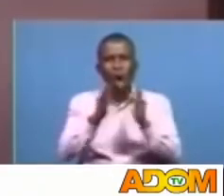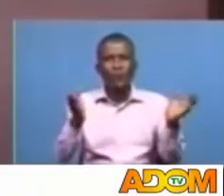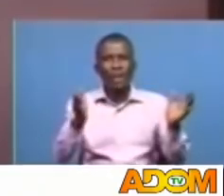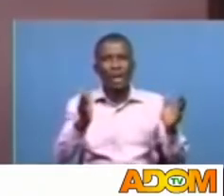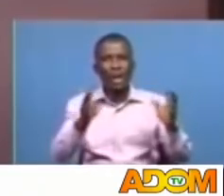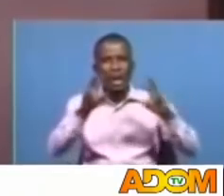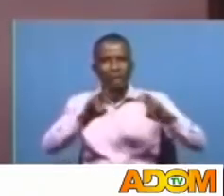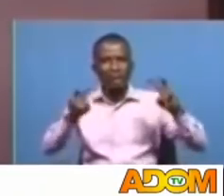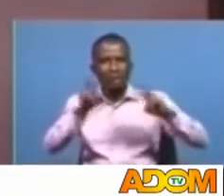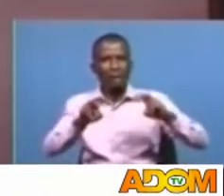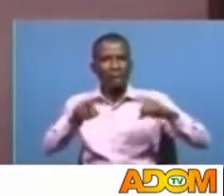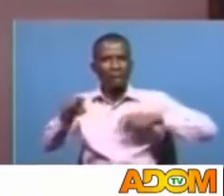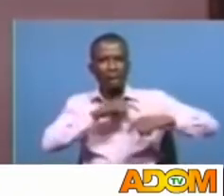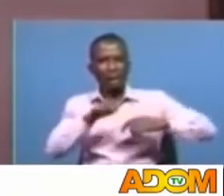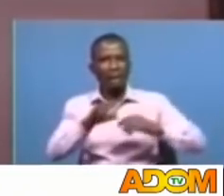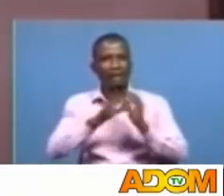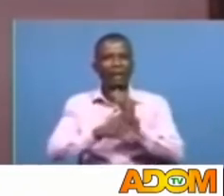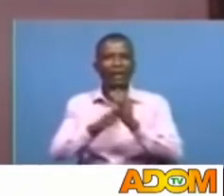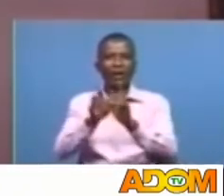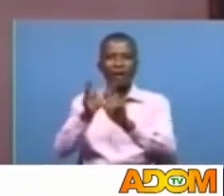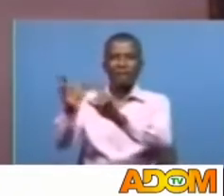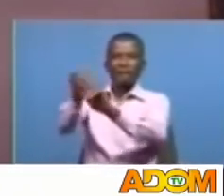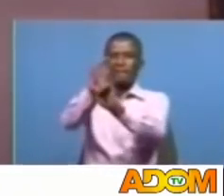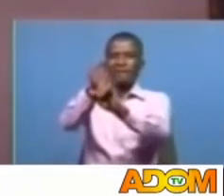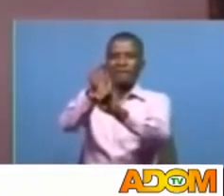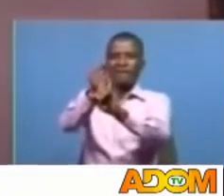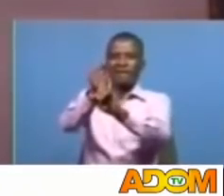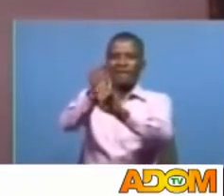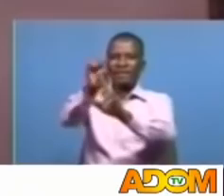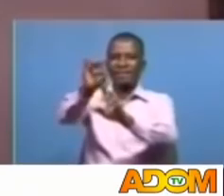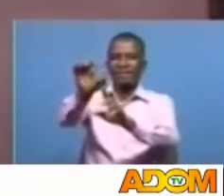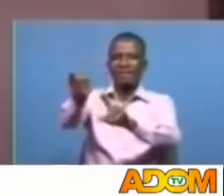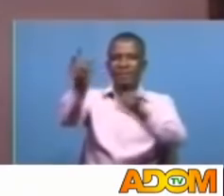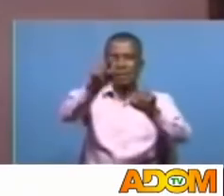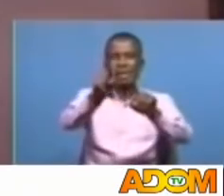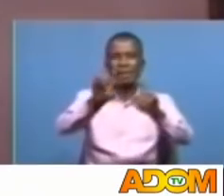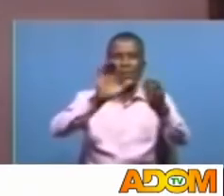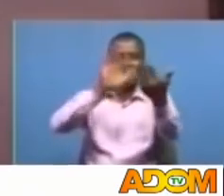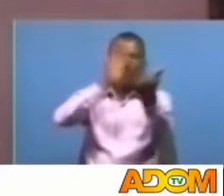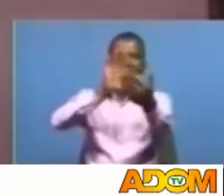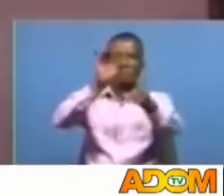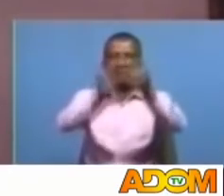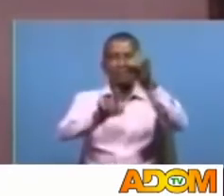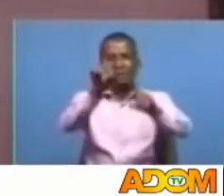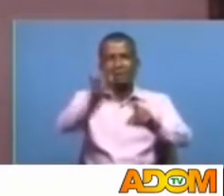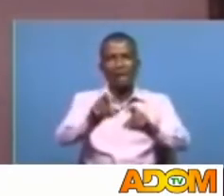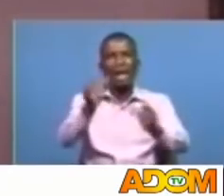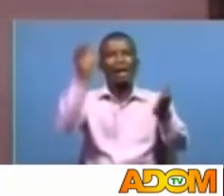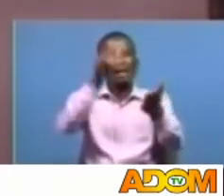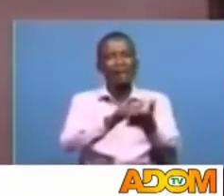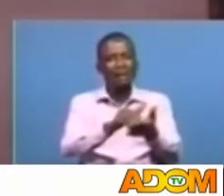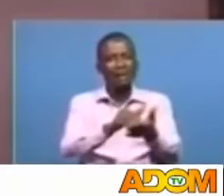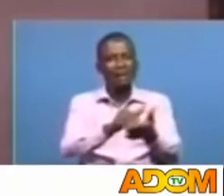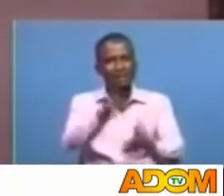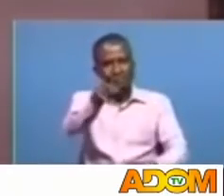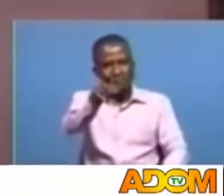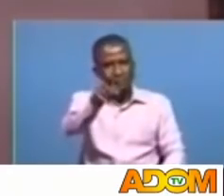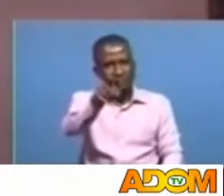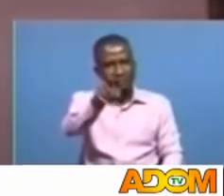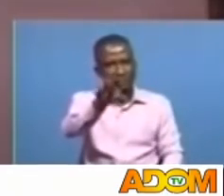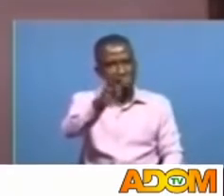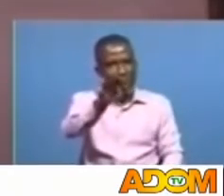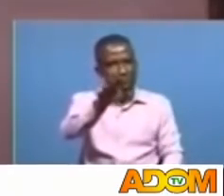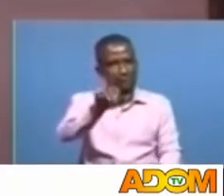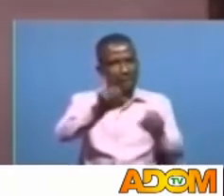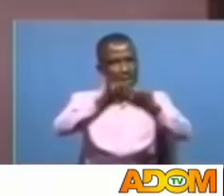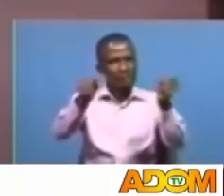compel the first respondent through his chair to enter the box, it's a